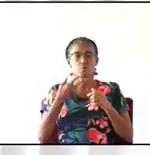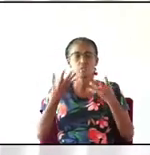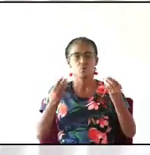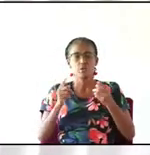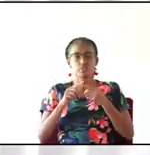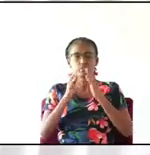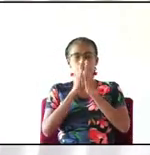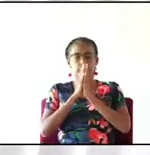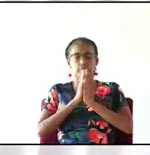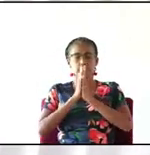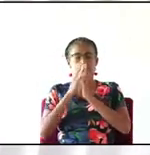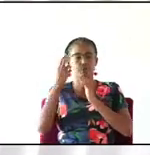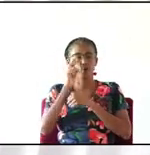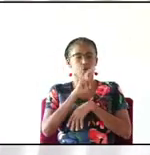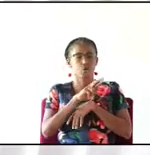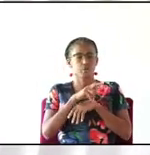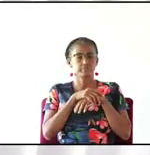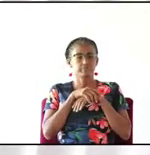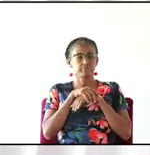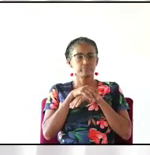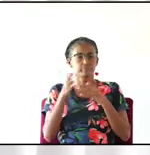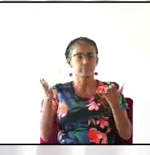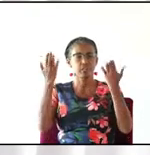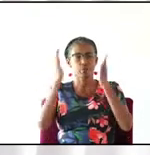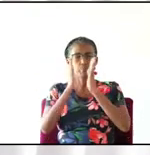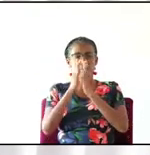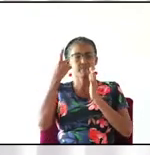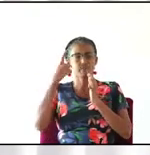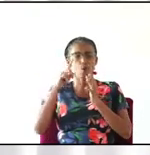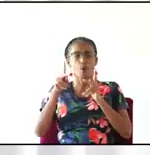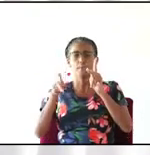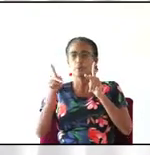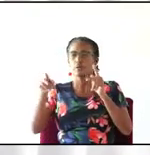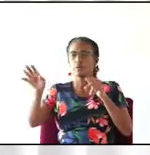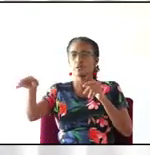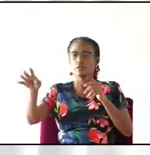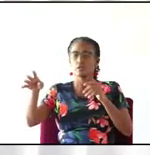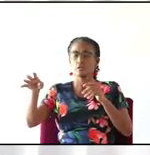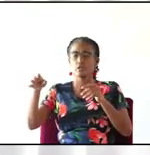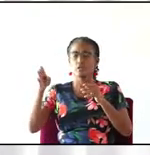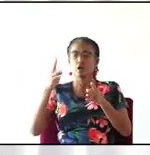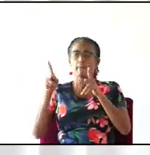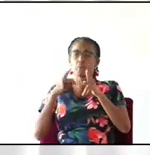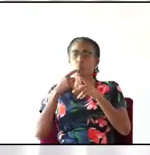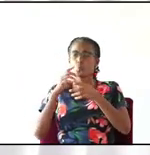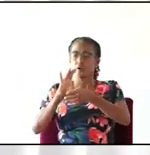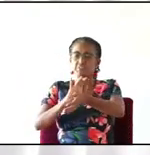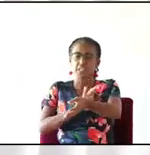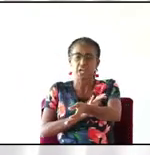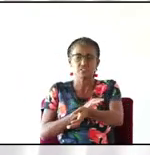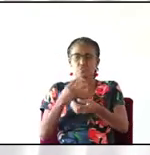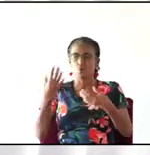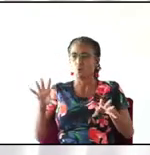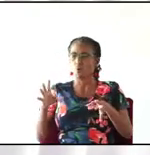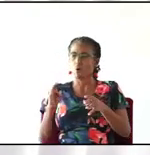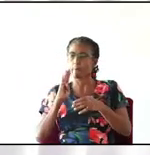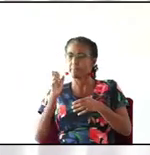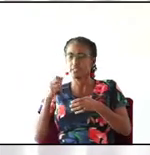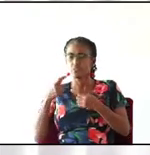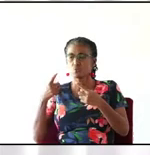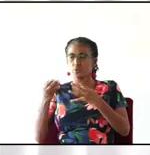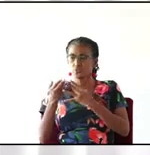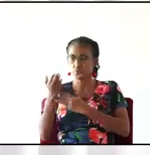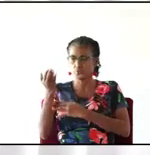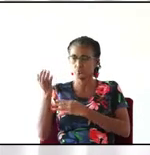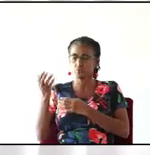can stand in solidarity for that as well. We have members who have been afflicted dealing with these things.